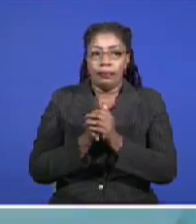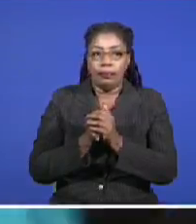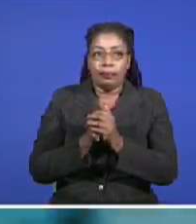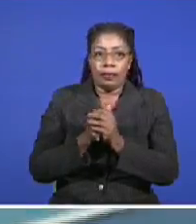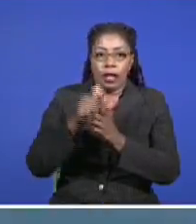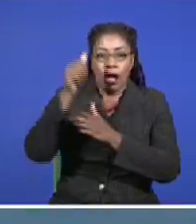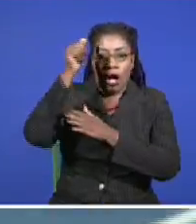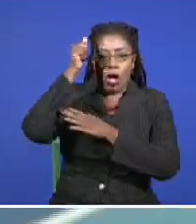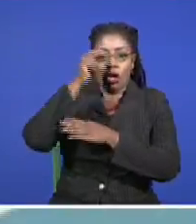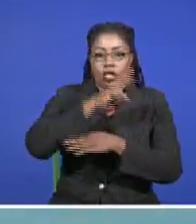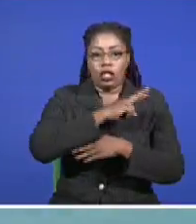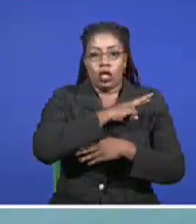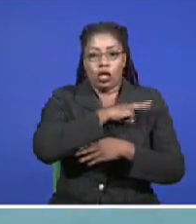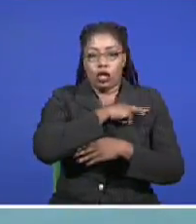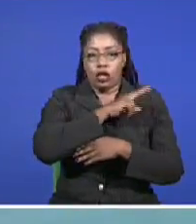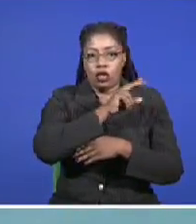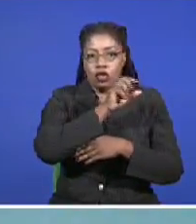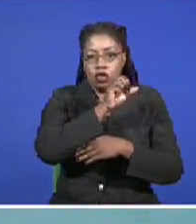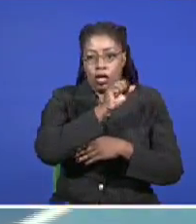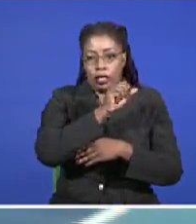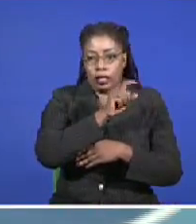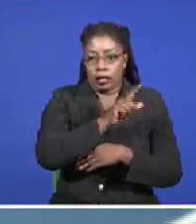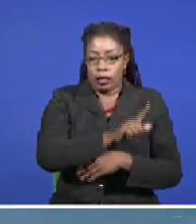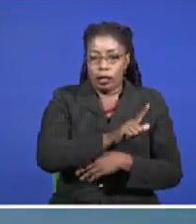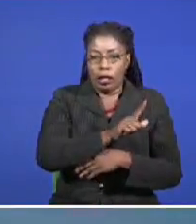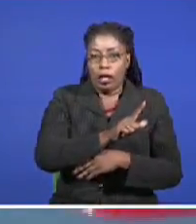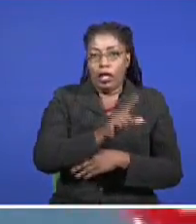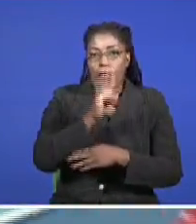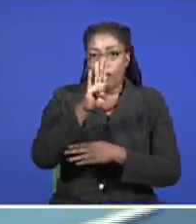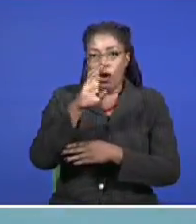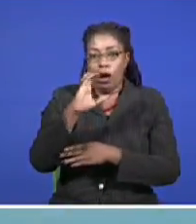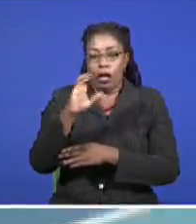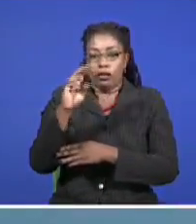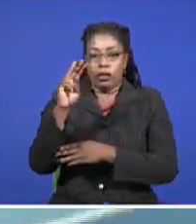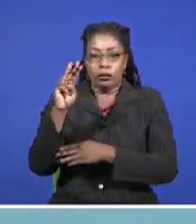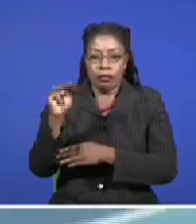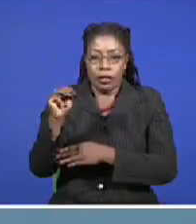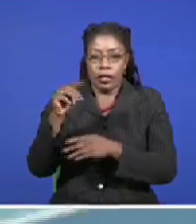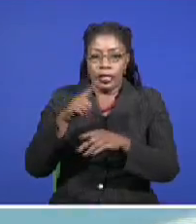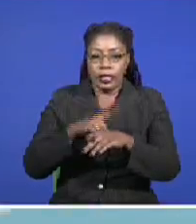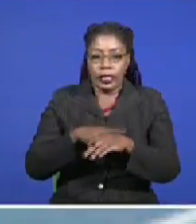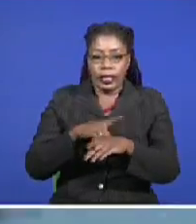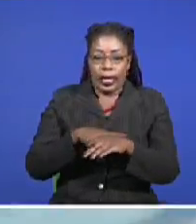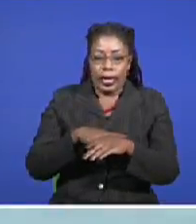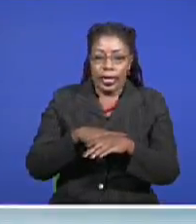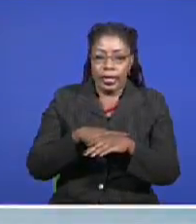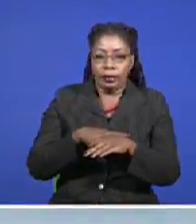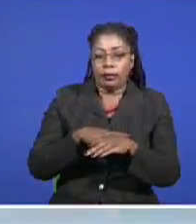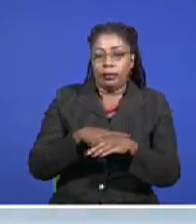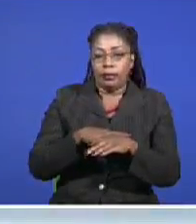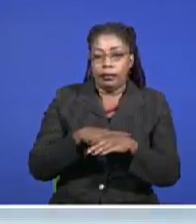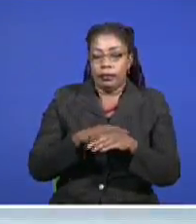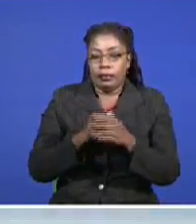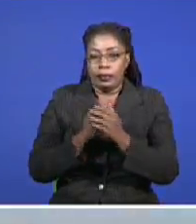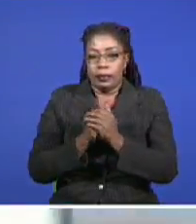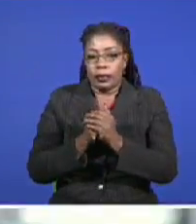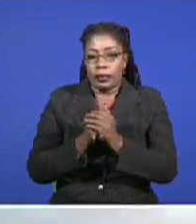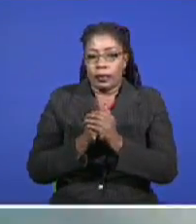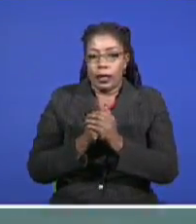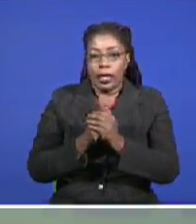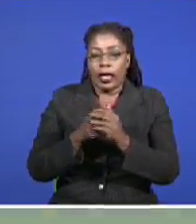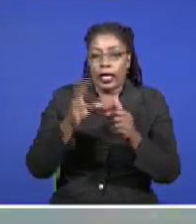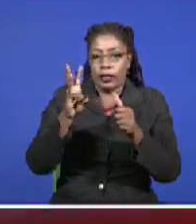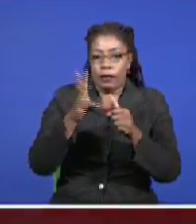Alonzo Russell lined up in the final of the men's 400 meters. His time, 46.18 seconds, placed him